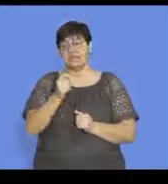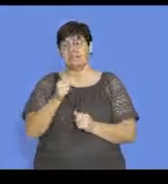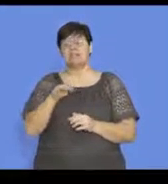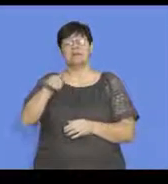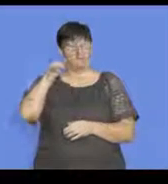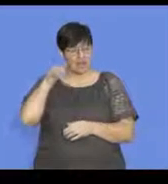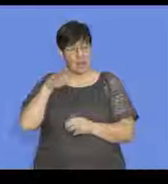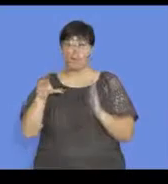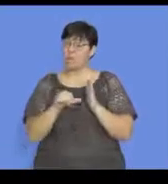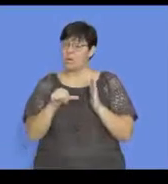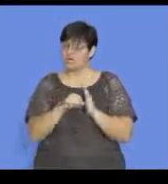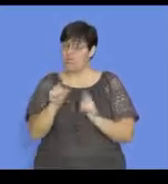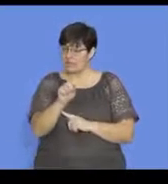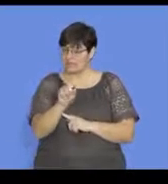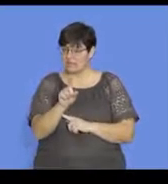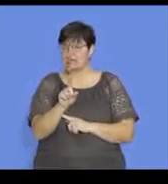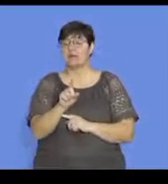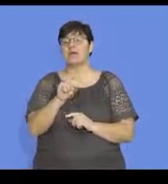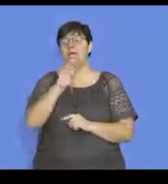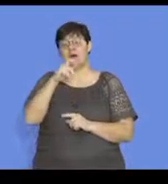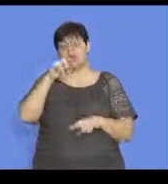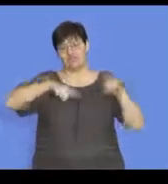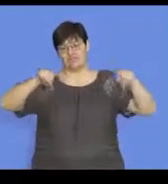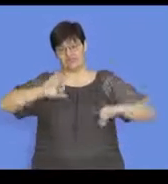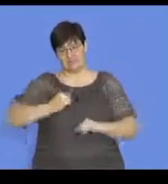to keep biodiversity.